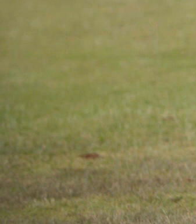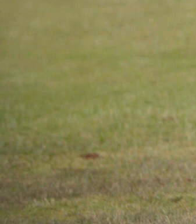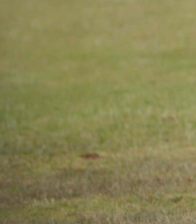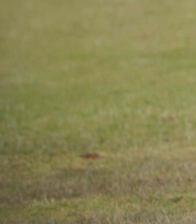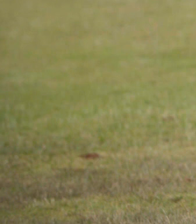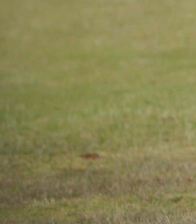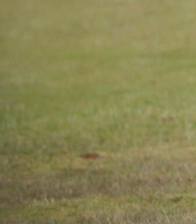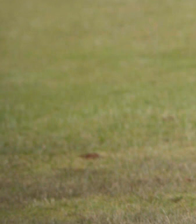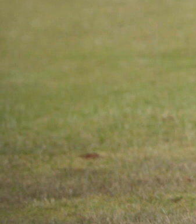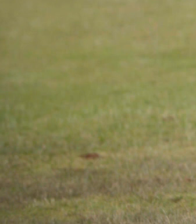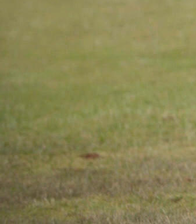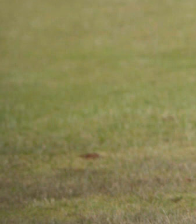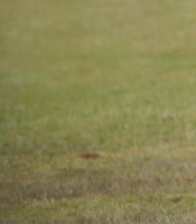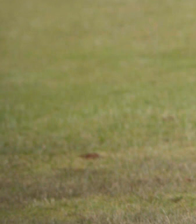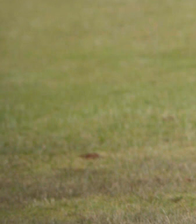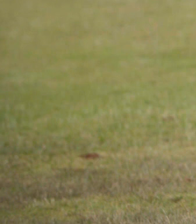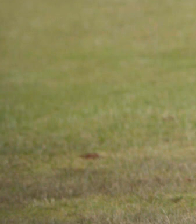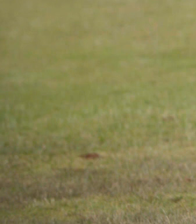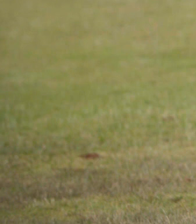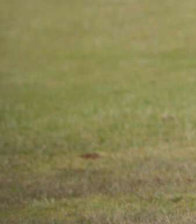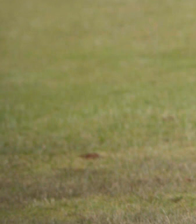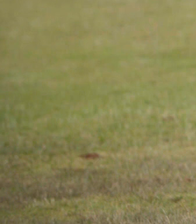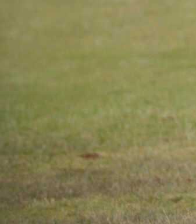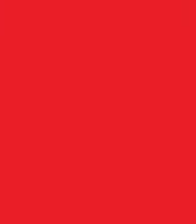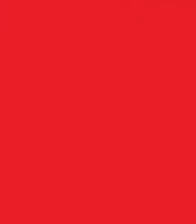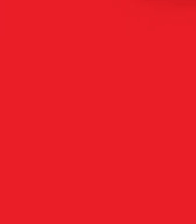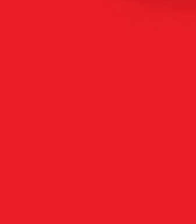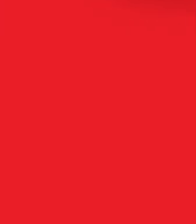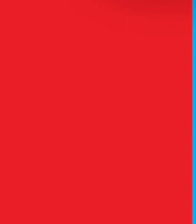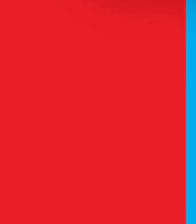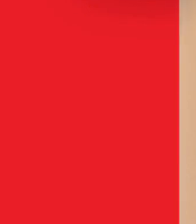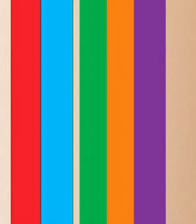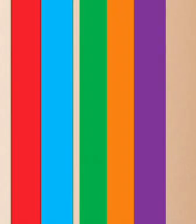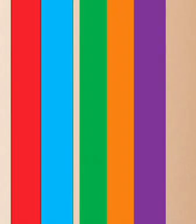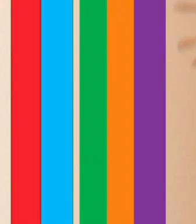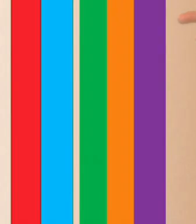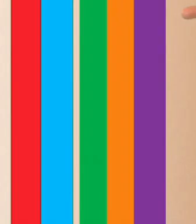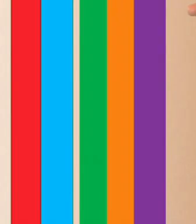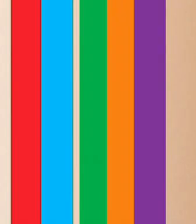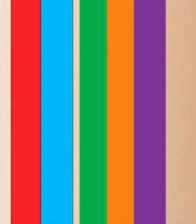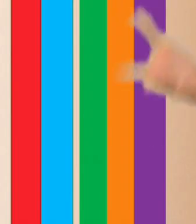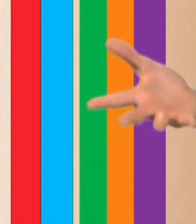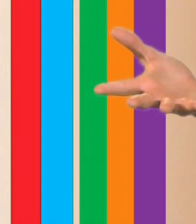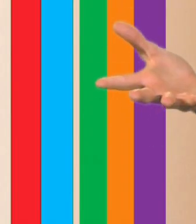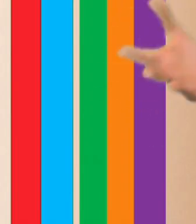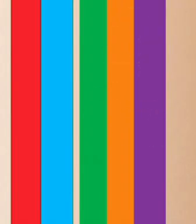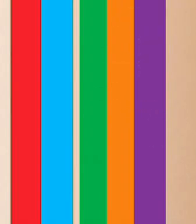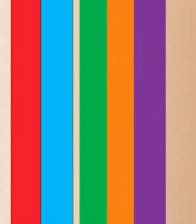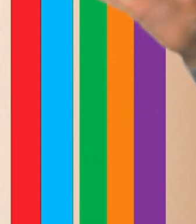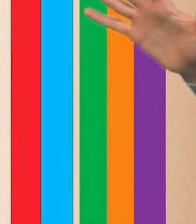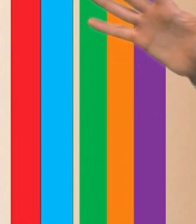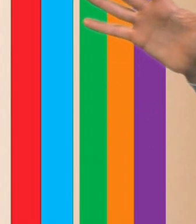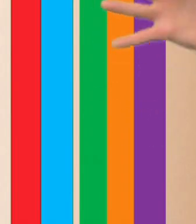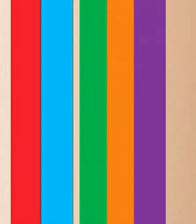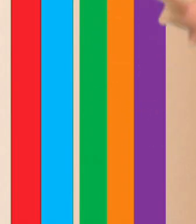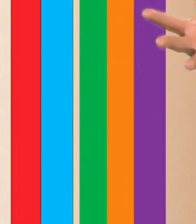Thanks so much for watching, everyone, and getting active with me. Bye. Have you ever been to a museum? They are